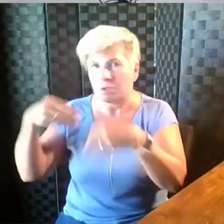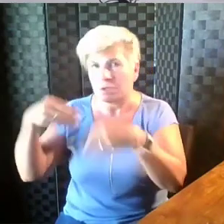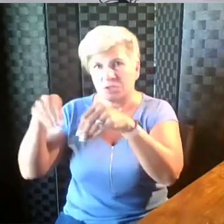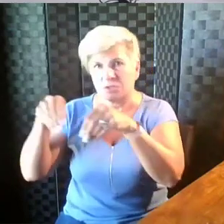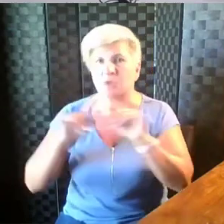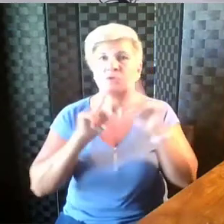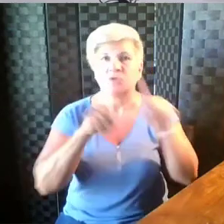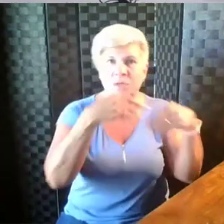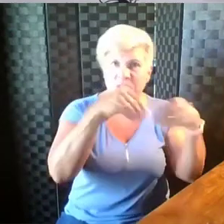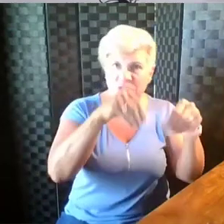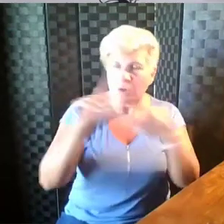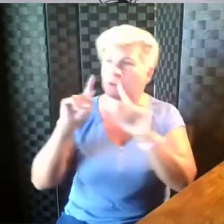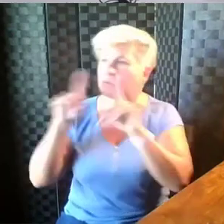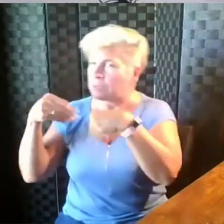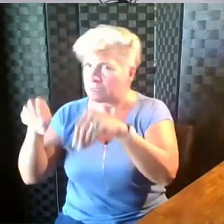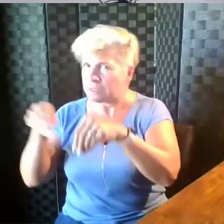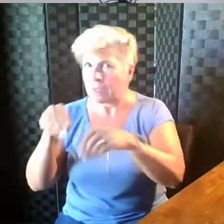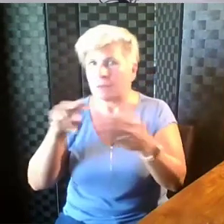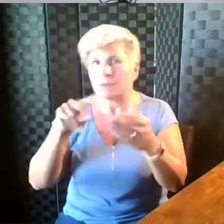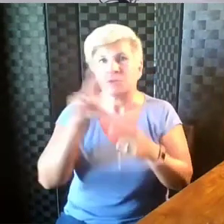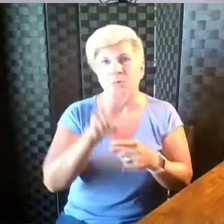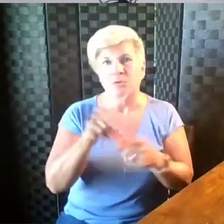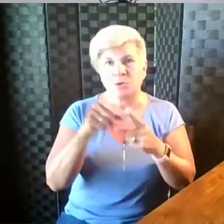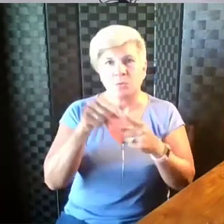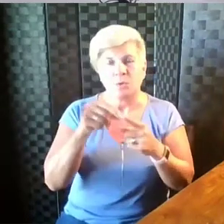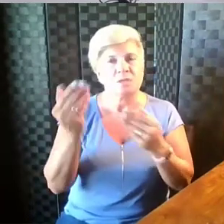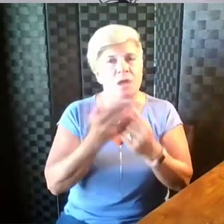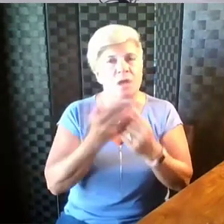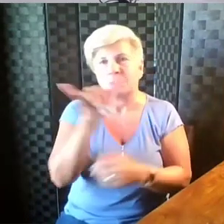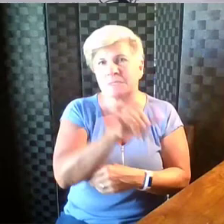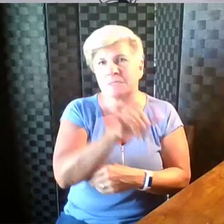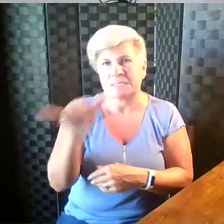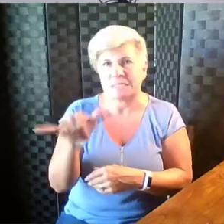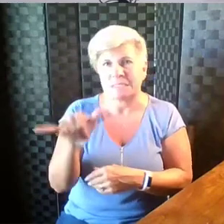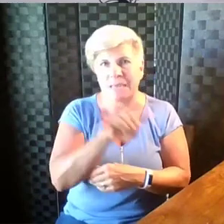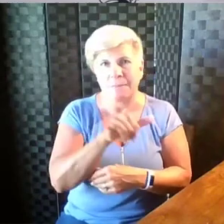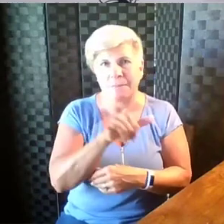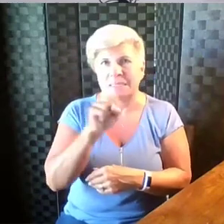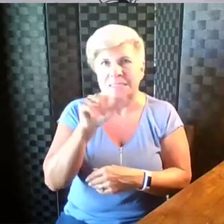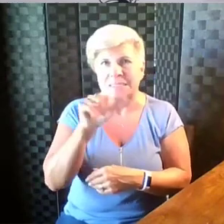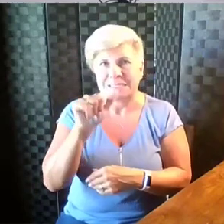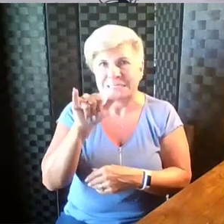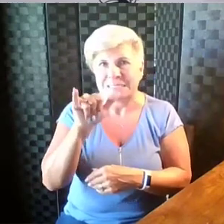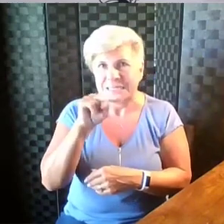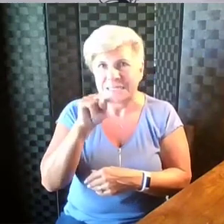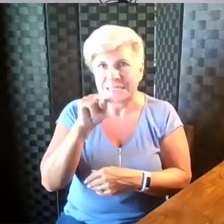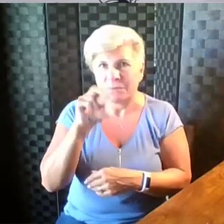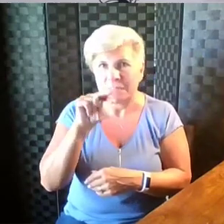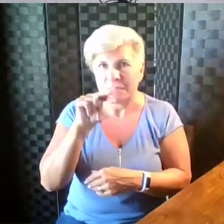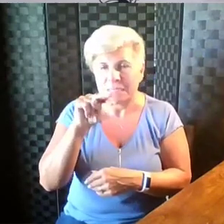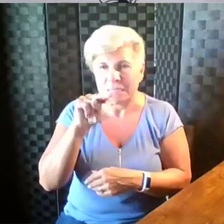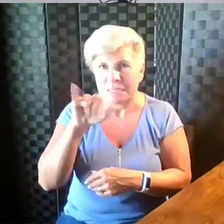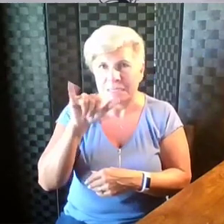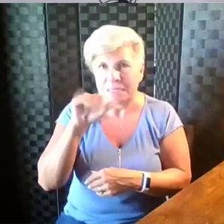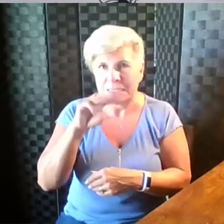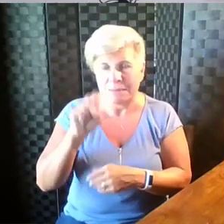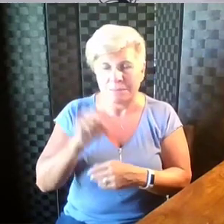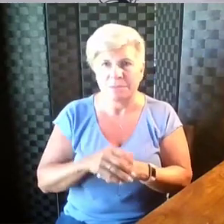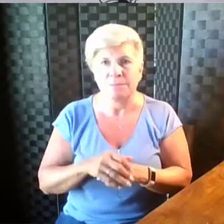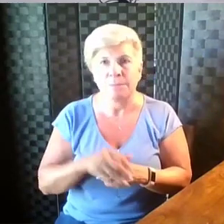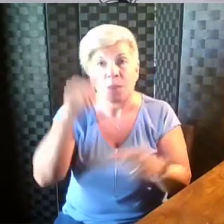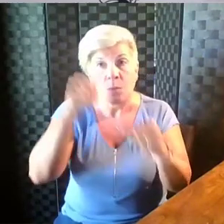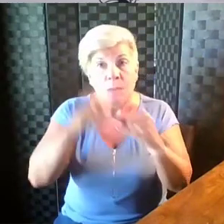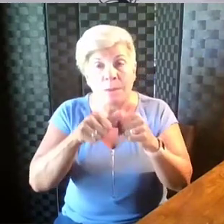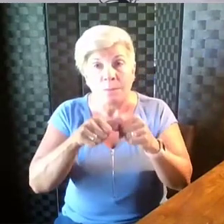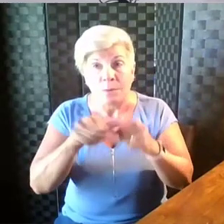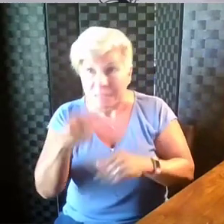the same and they're called synonyms. So let's practice. Remember the other day I gave you 3